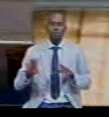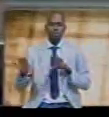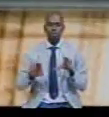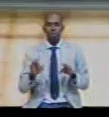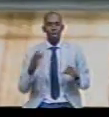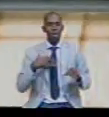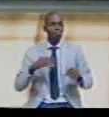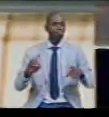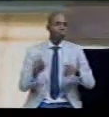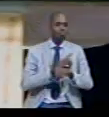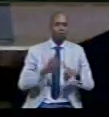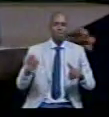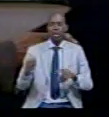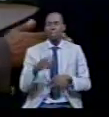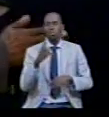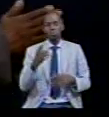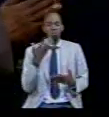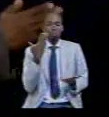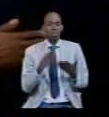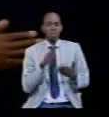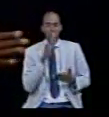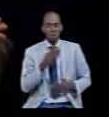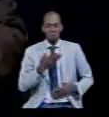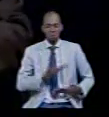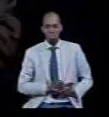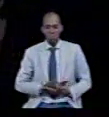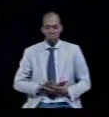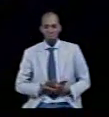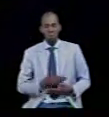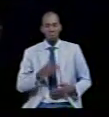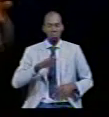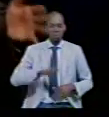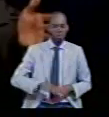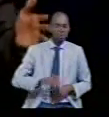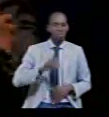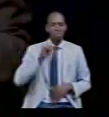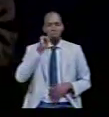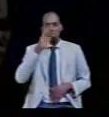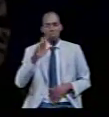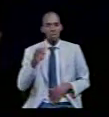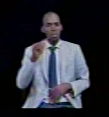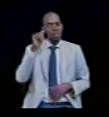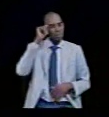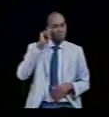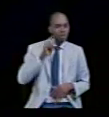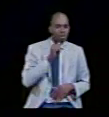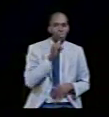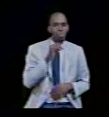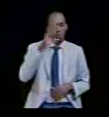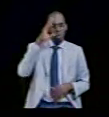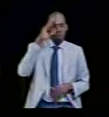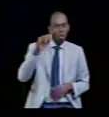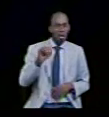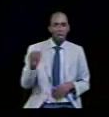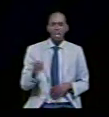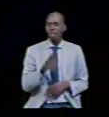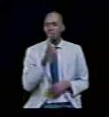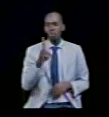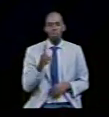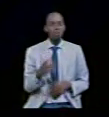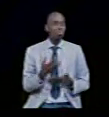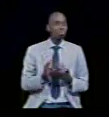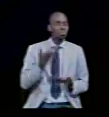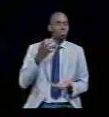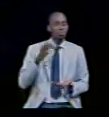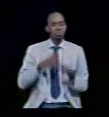anyone, whether a child or an adult, a woman or a man, the poor or the rich, anyone, just to show